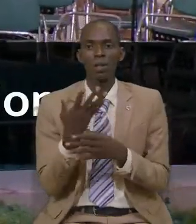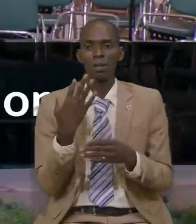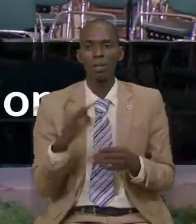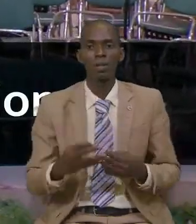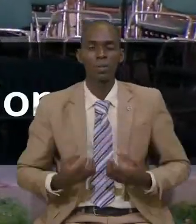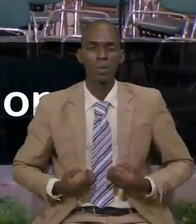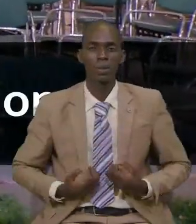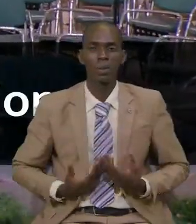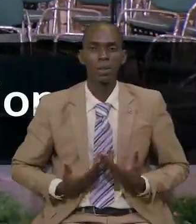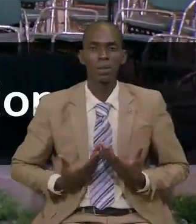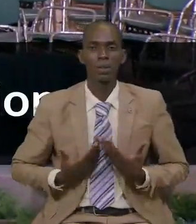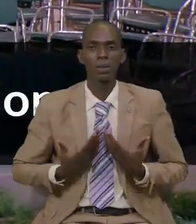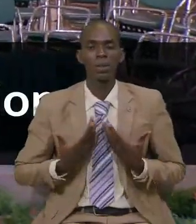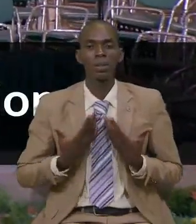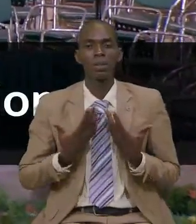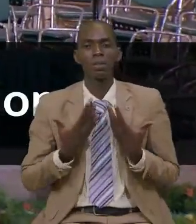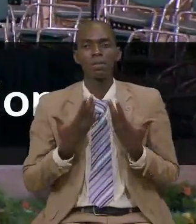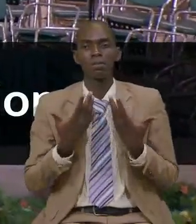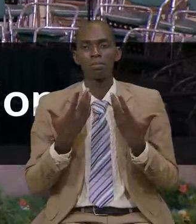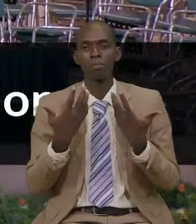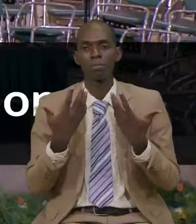of